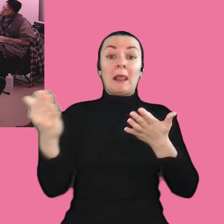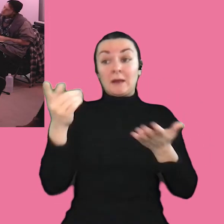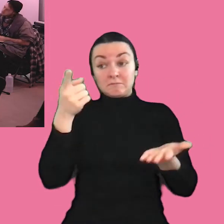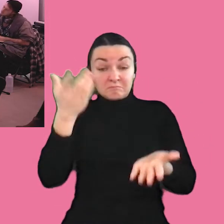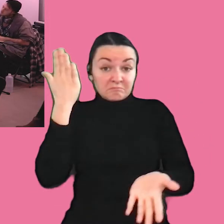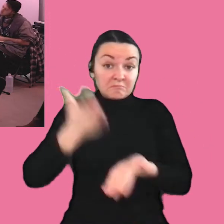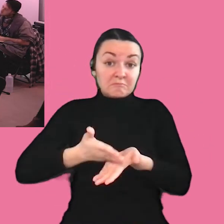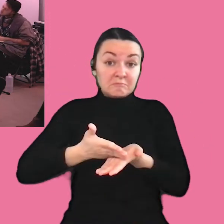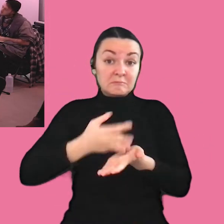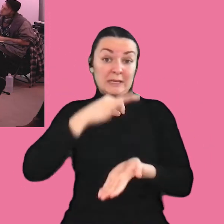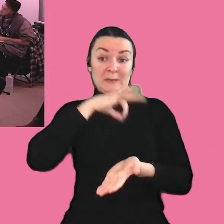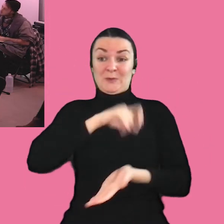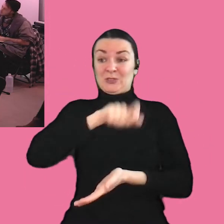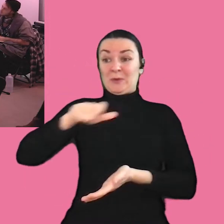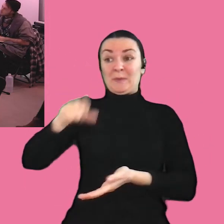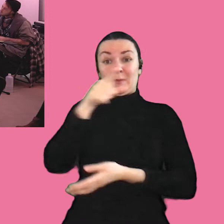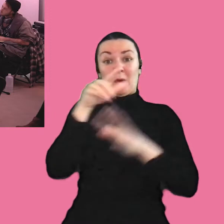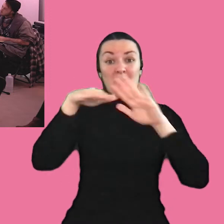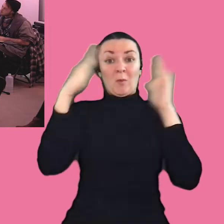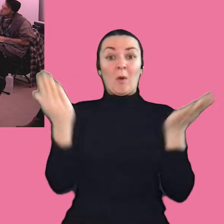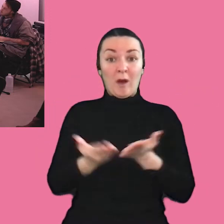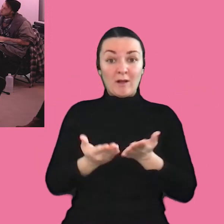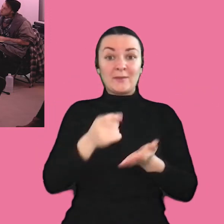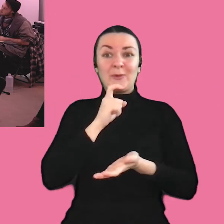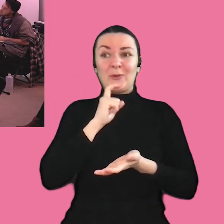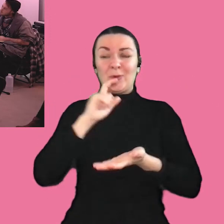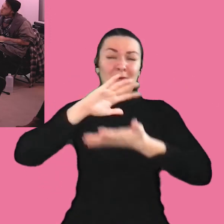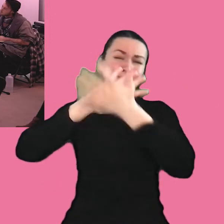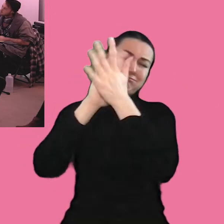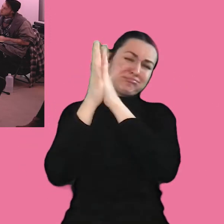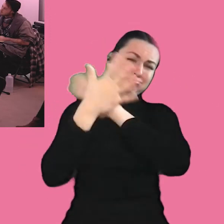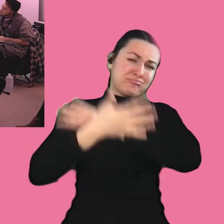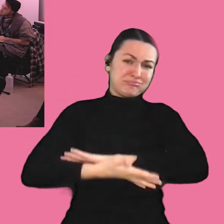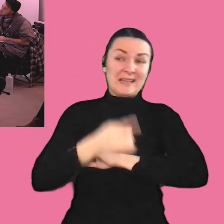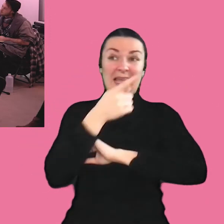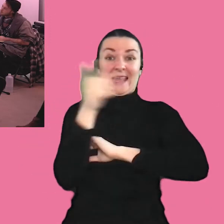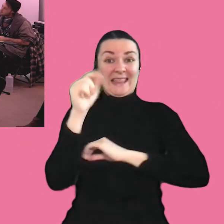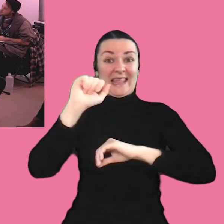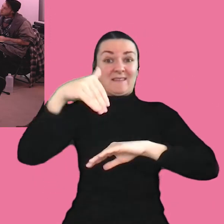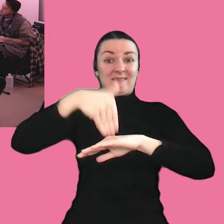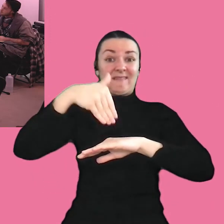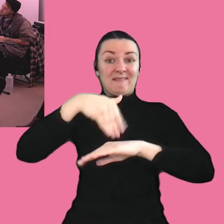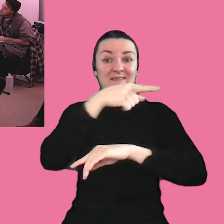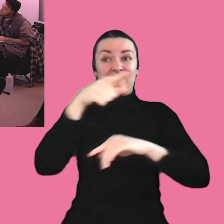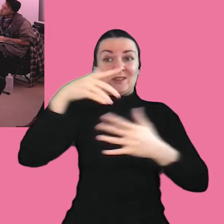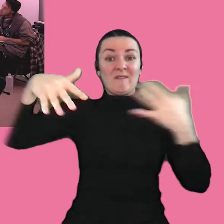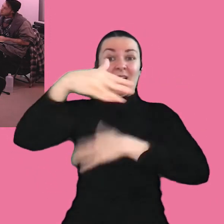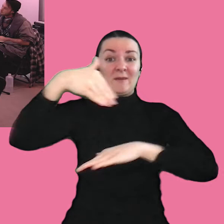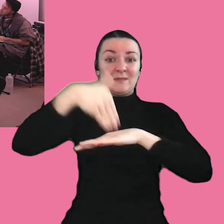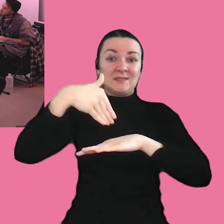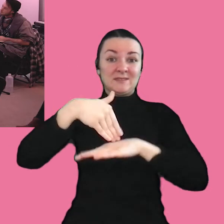clear that actually it is the most privileged people in the world who are causing by far the most damage to